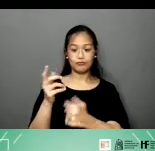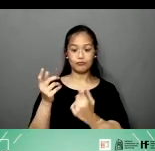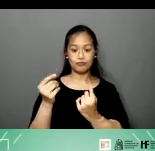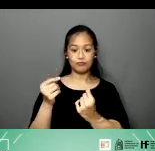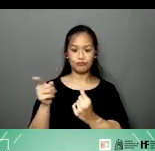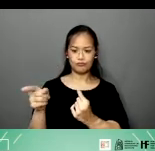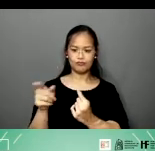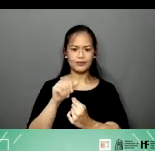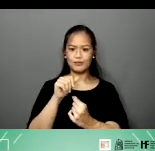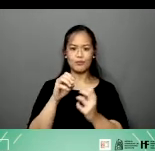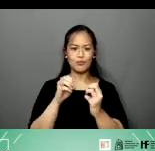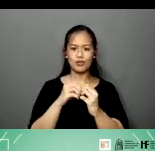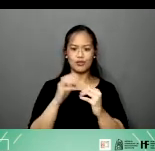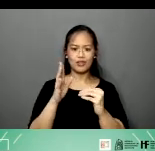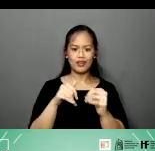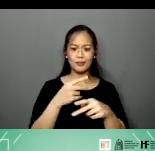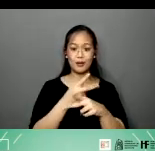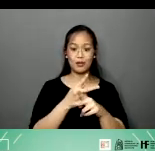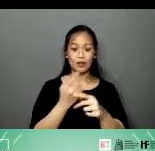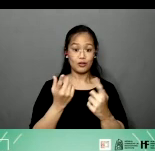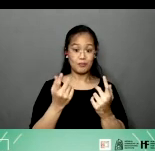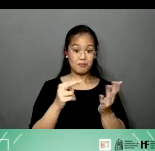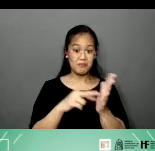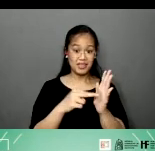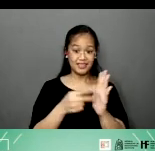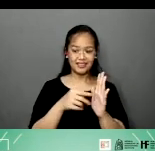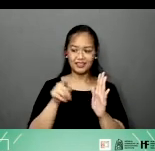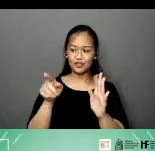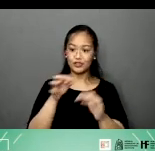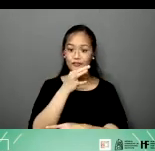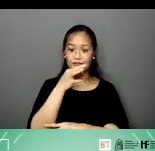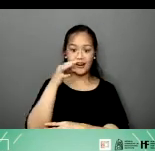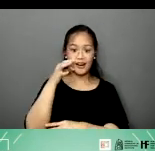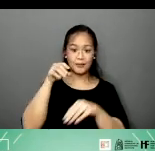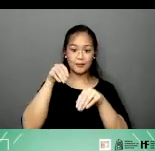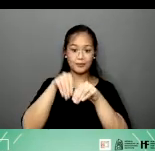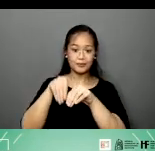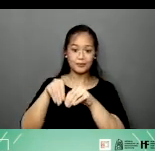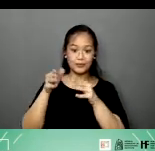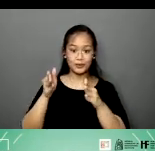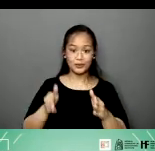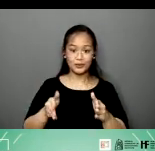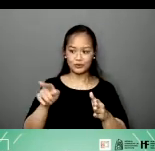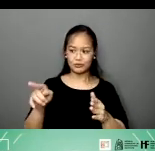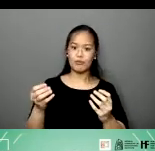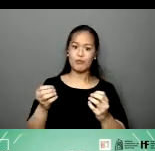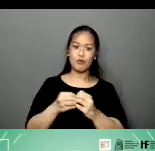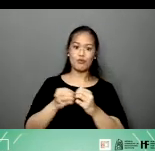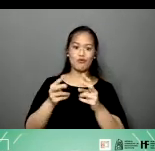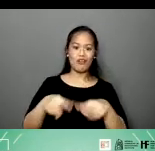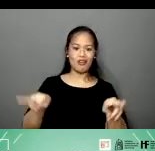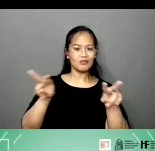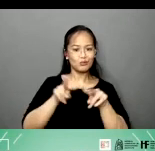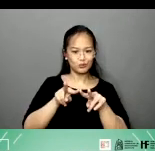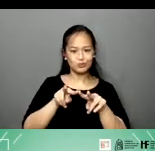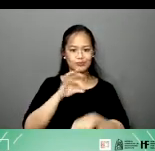than just the product. This means that farmers who farm cocoa fibers now have increased value for their product. So